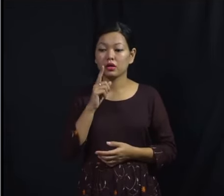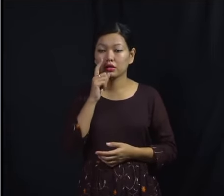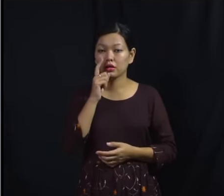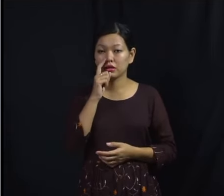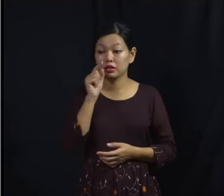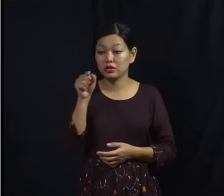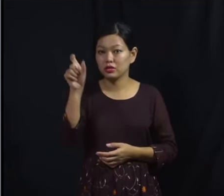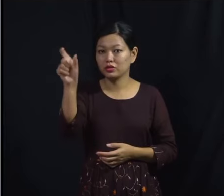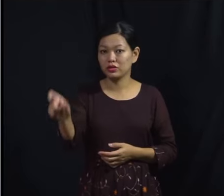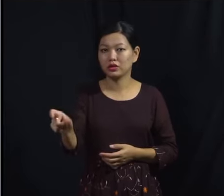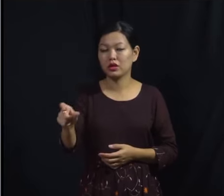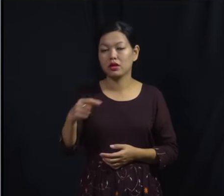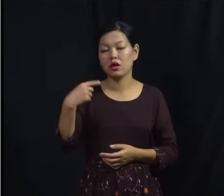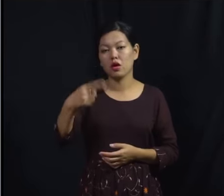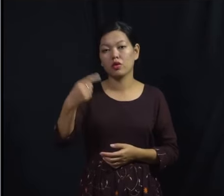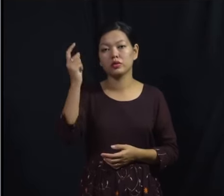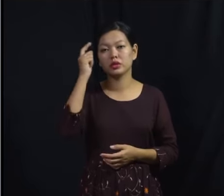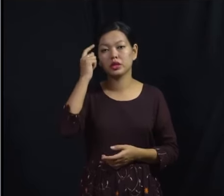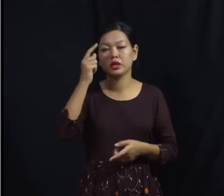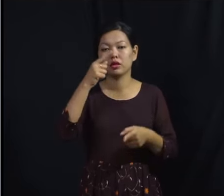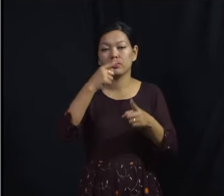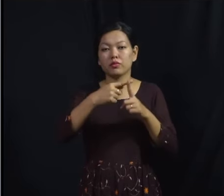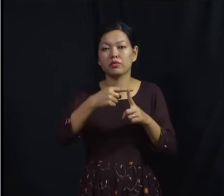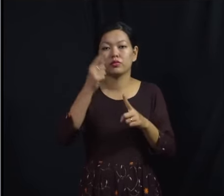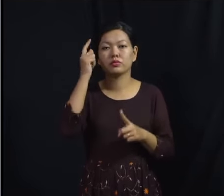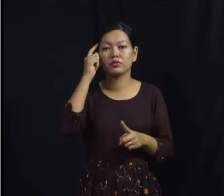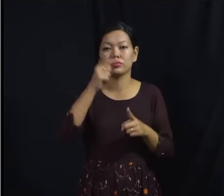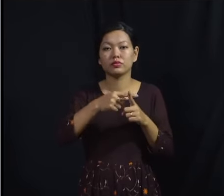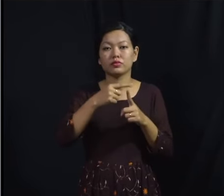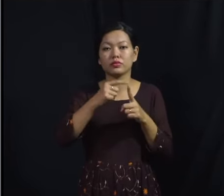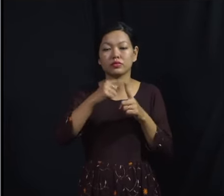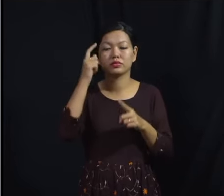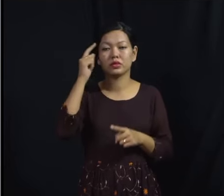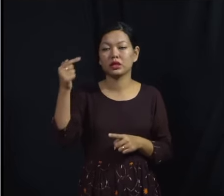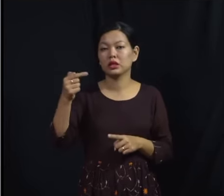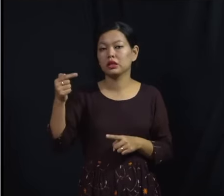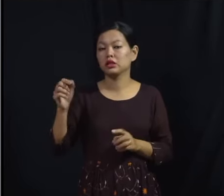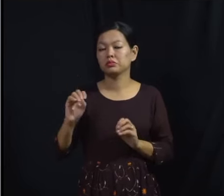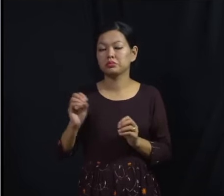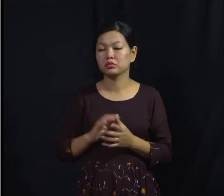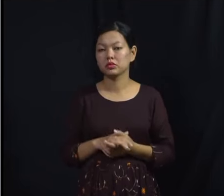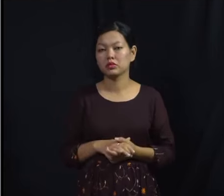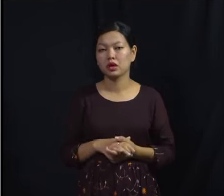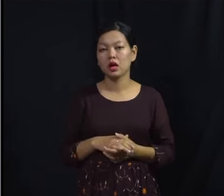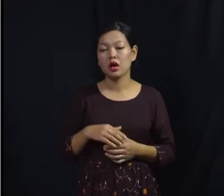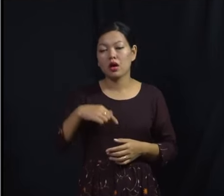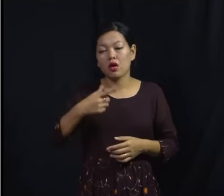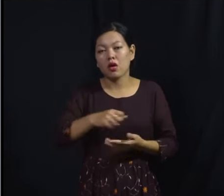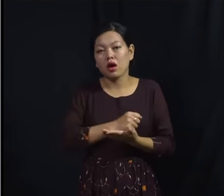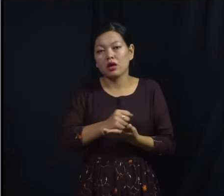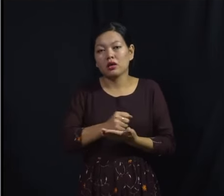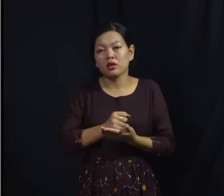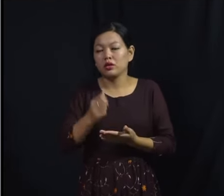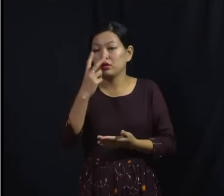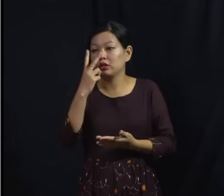say. In all sorts of circumstances, she's always trying to break away. She always see the good things. So that's why she was